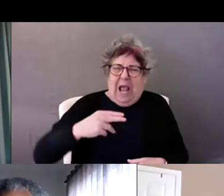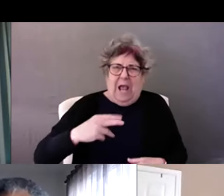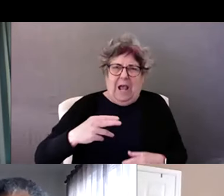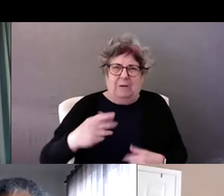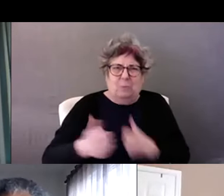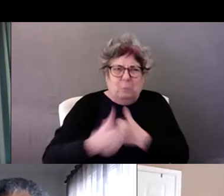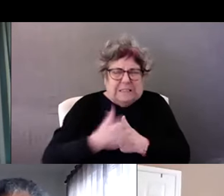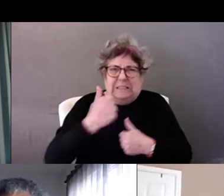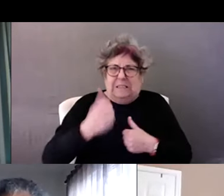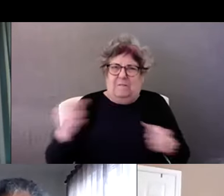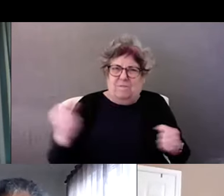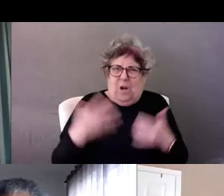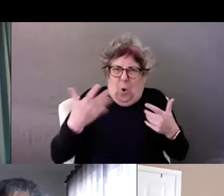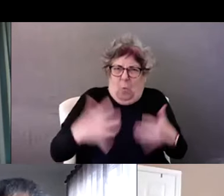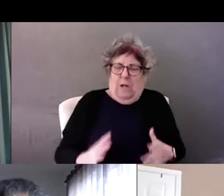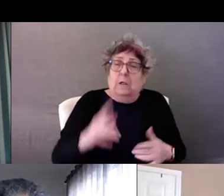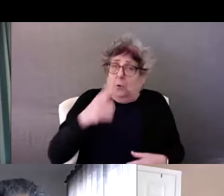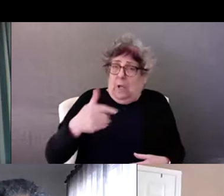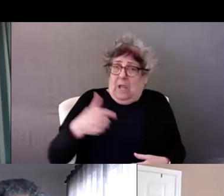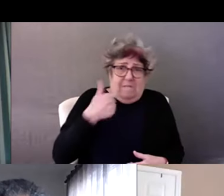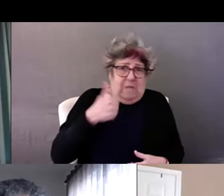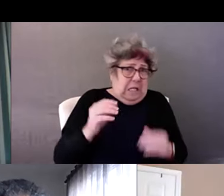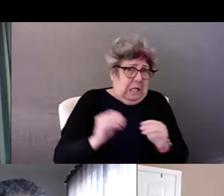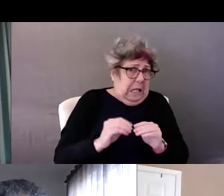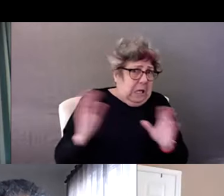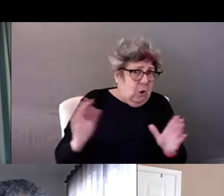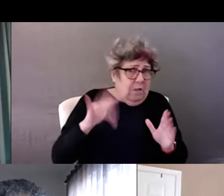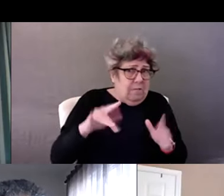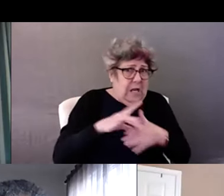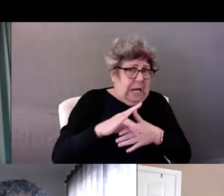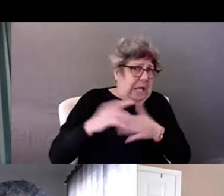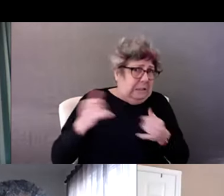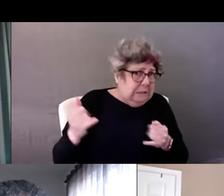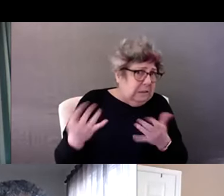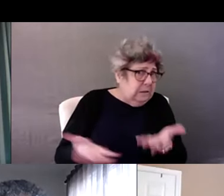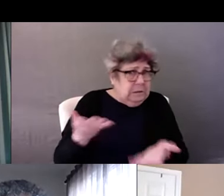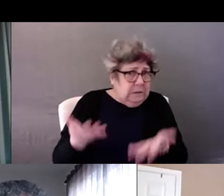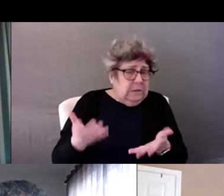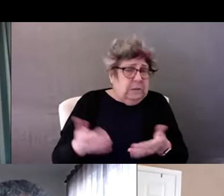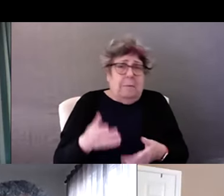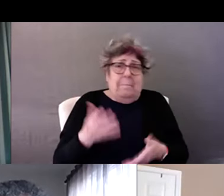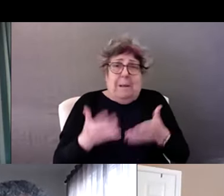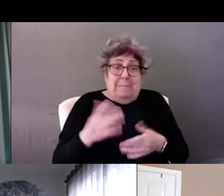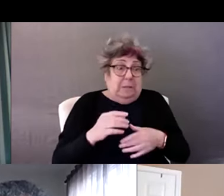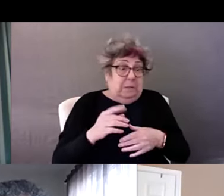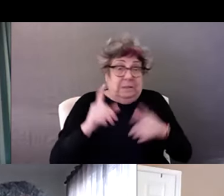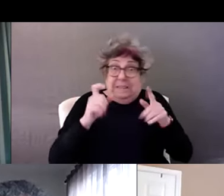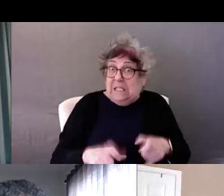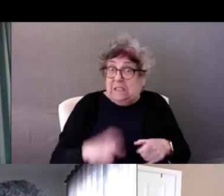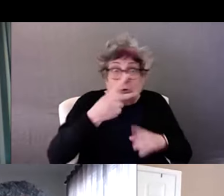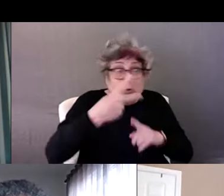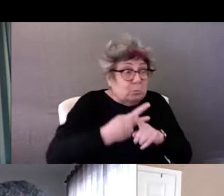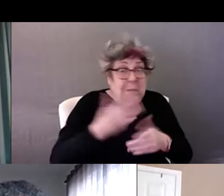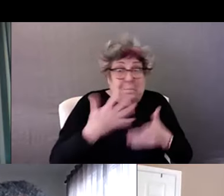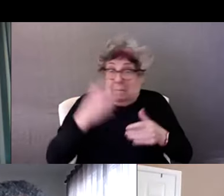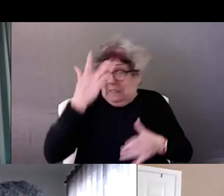So do you have any clarity on that guidance? Because the guidance seems to be, they say you may test for 2 months, maybe you're contagious, maybe not, but